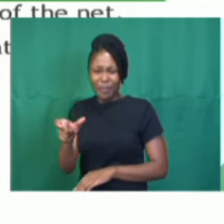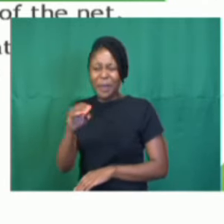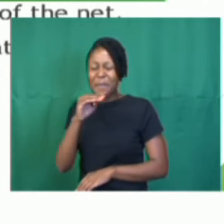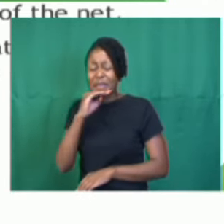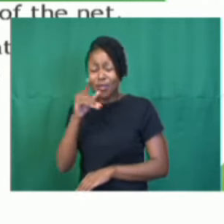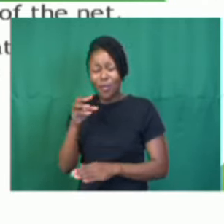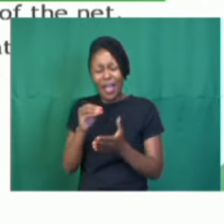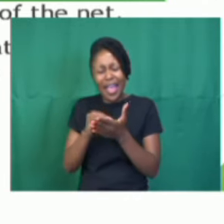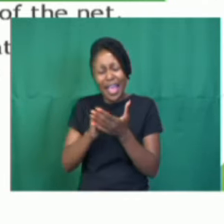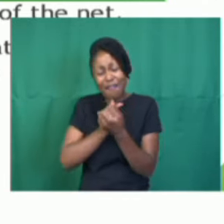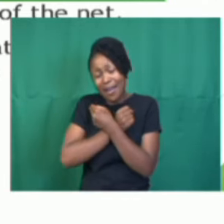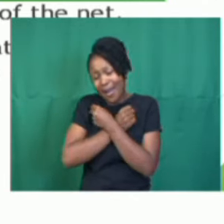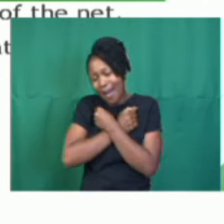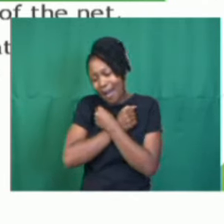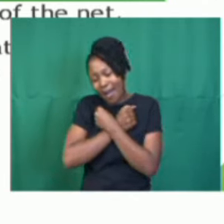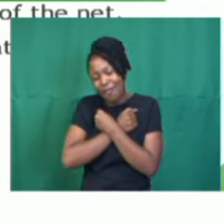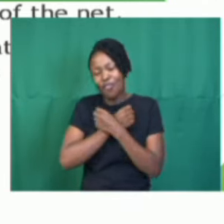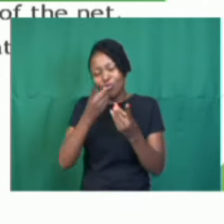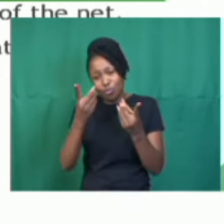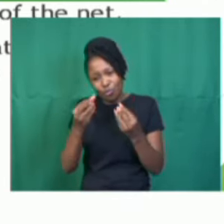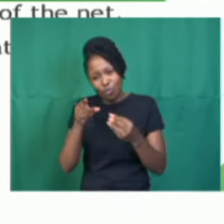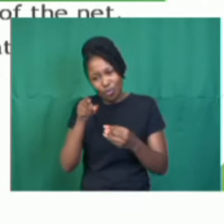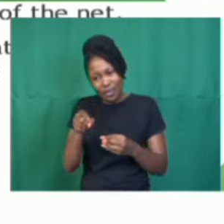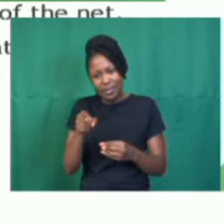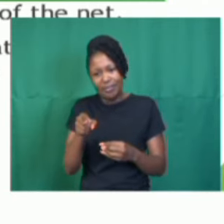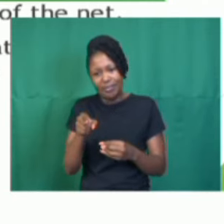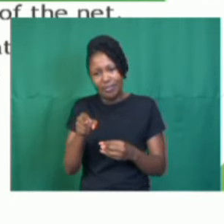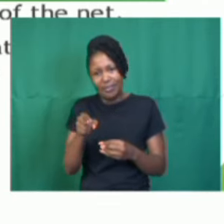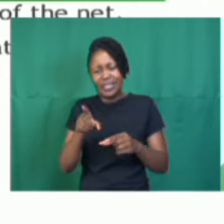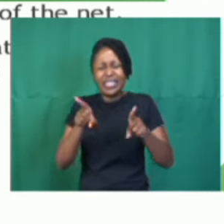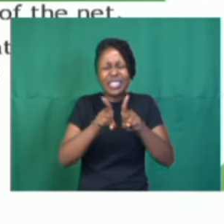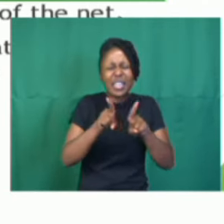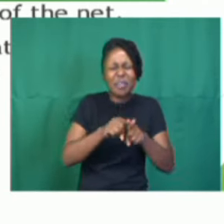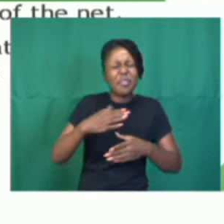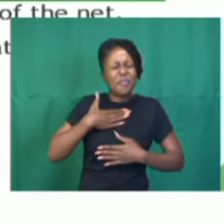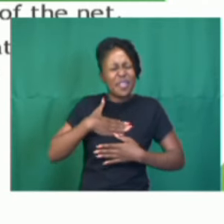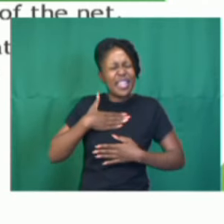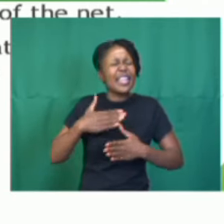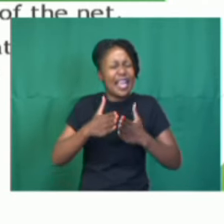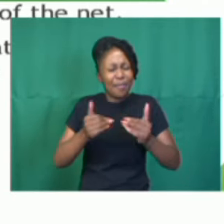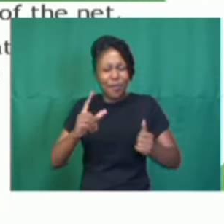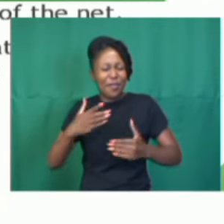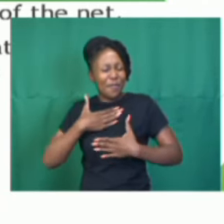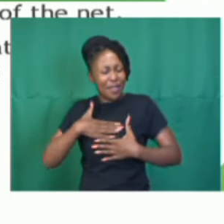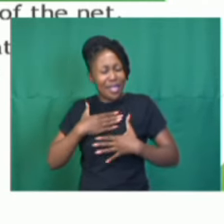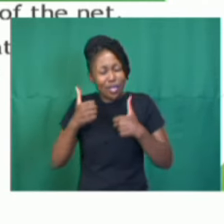well with what he or she is describing in this instance. We know that